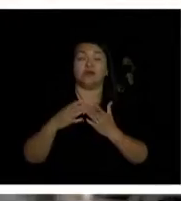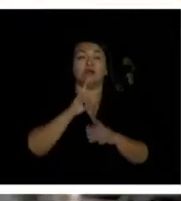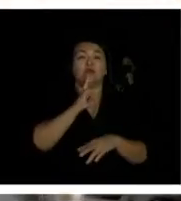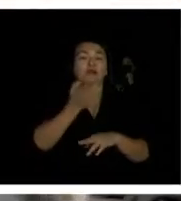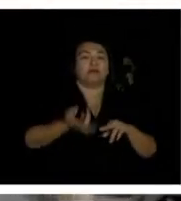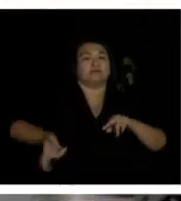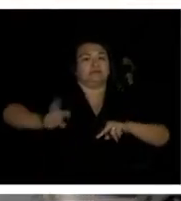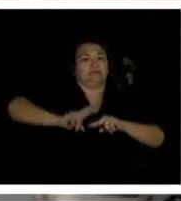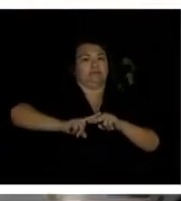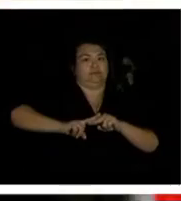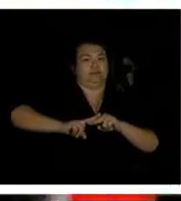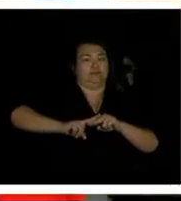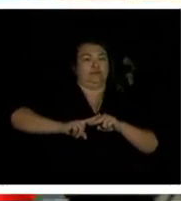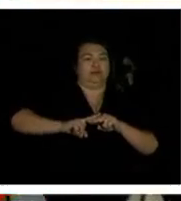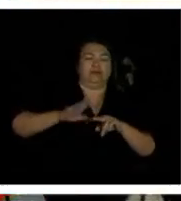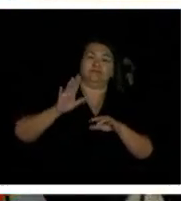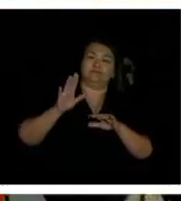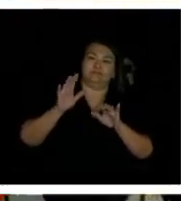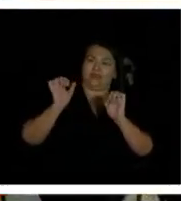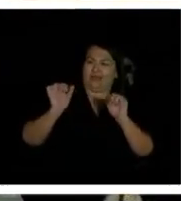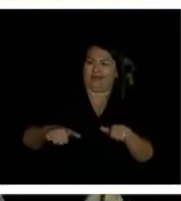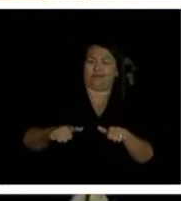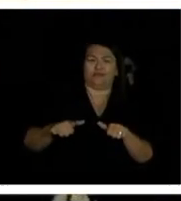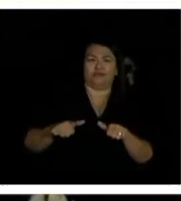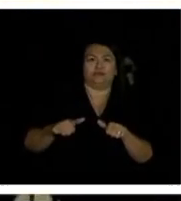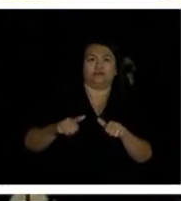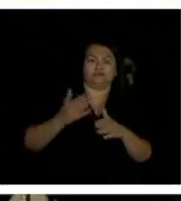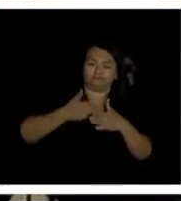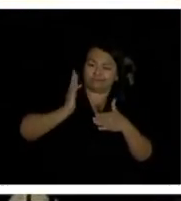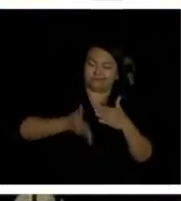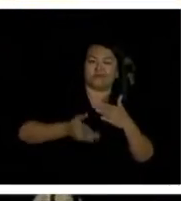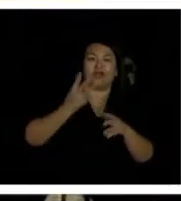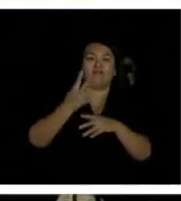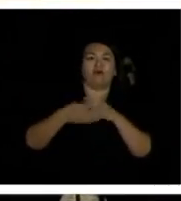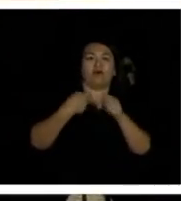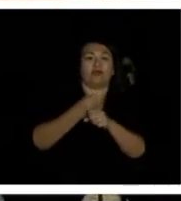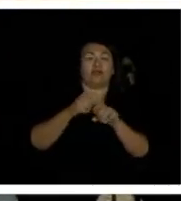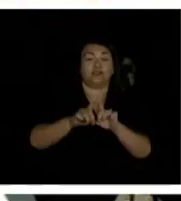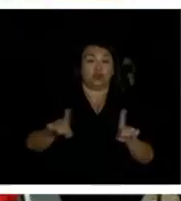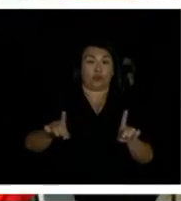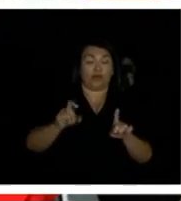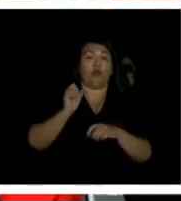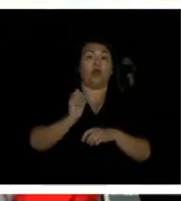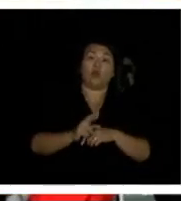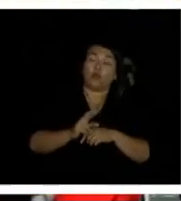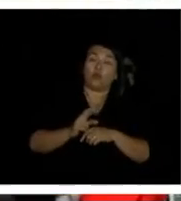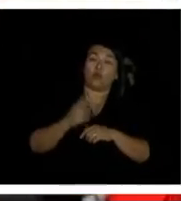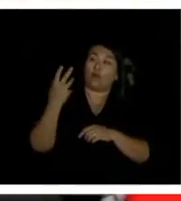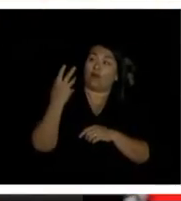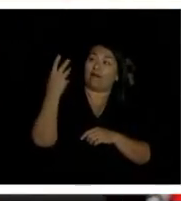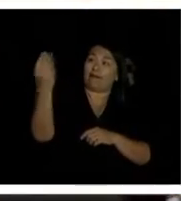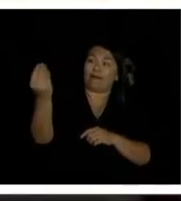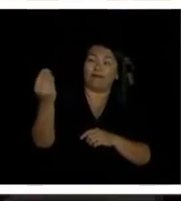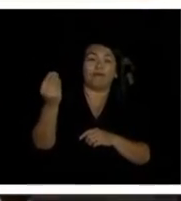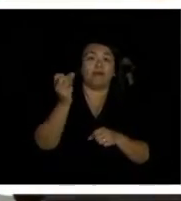increases their chances of completing a four-year degree or, as you said, going out and joining the workforce at a